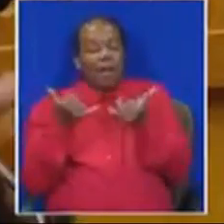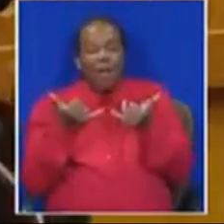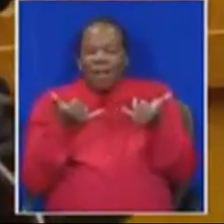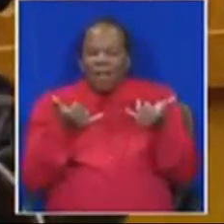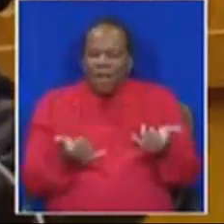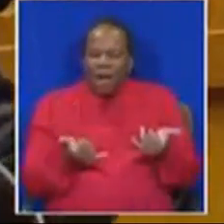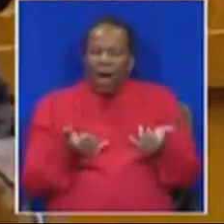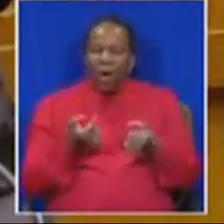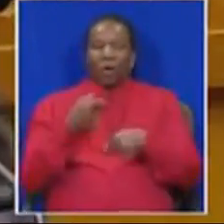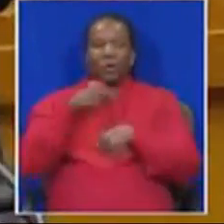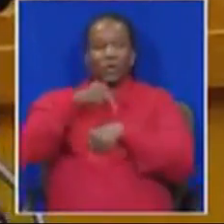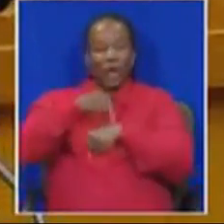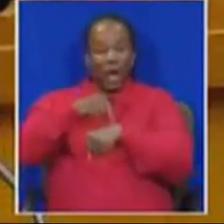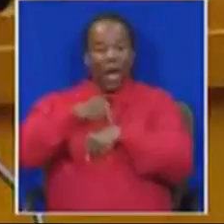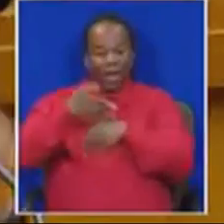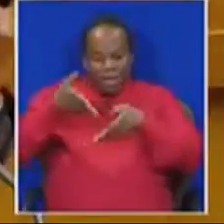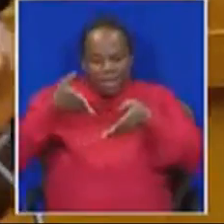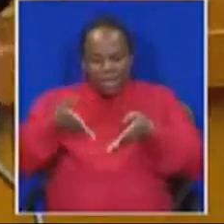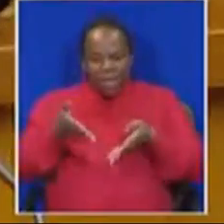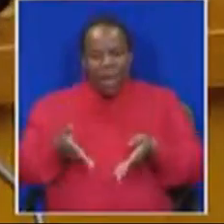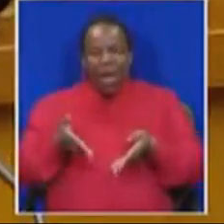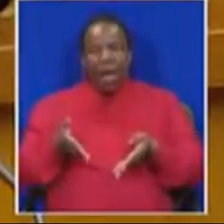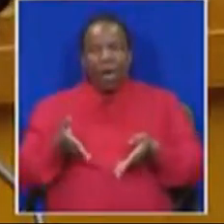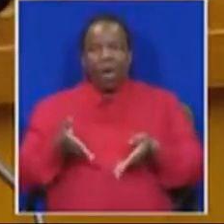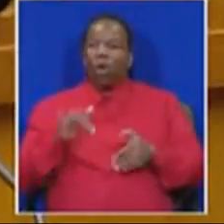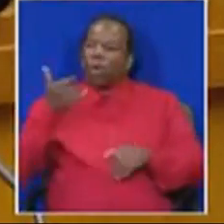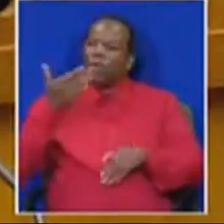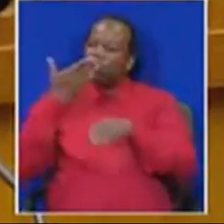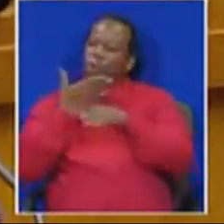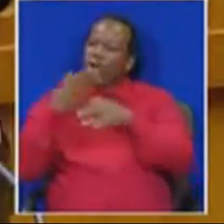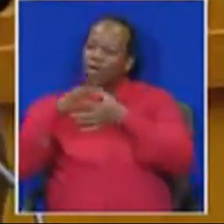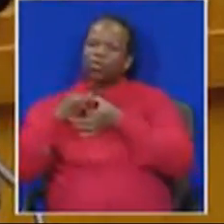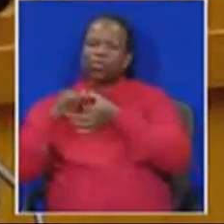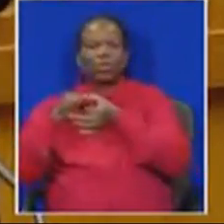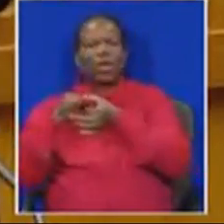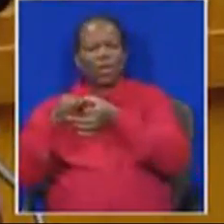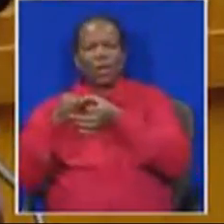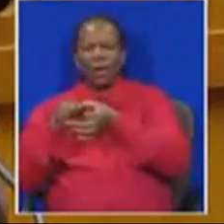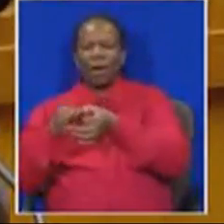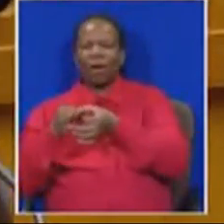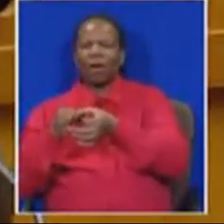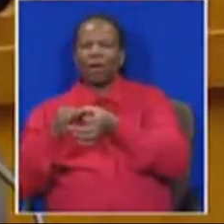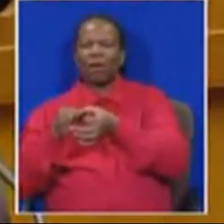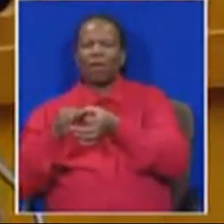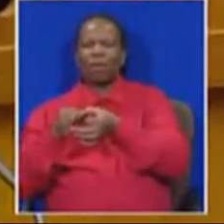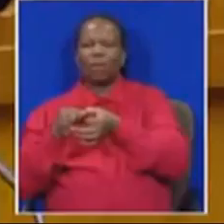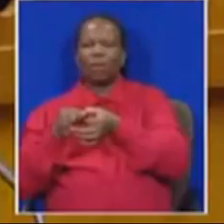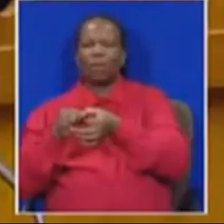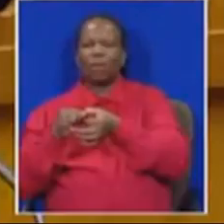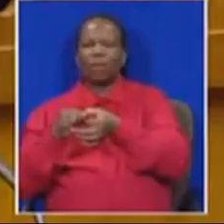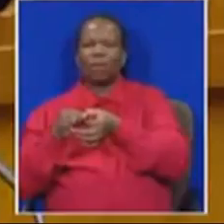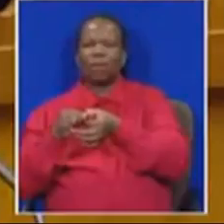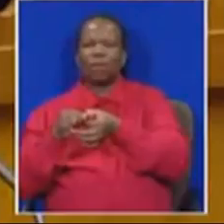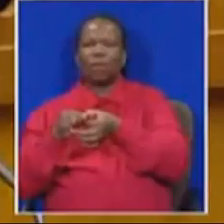sokuthi sibambane izandla, sisebenze sonke, sibeke iNingizimu